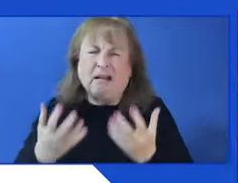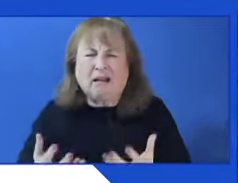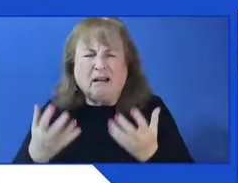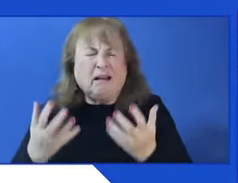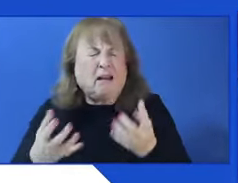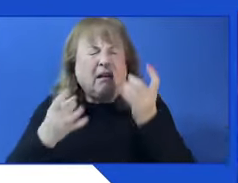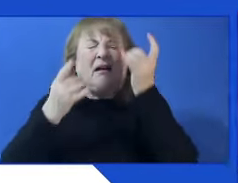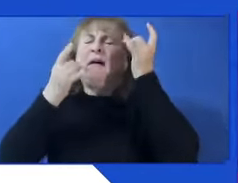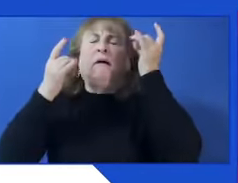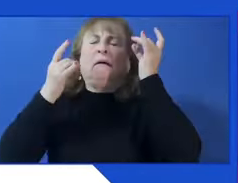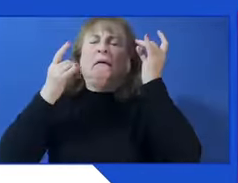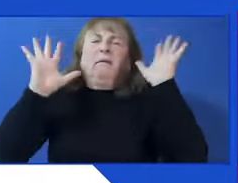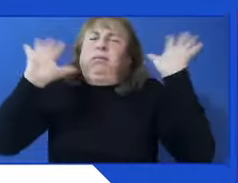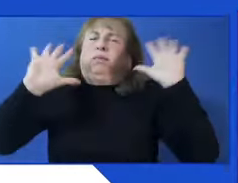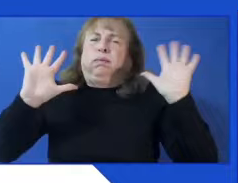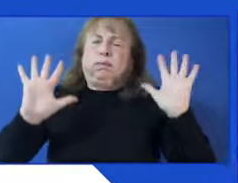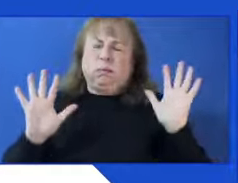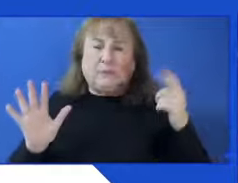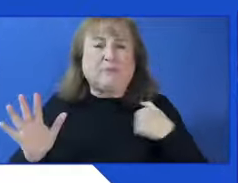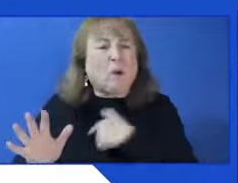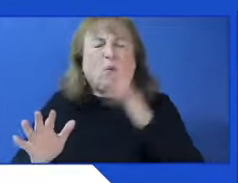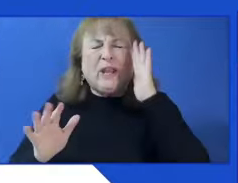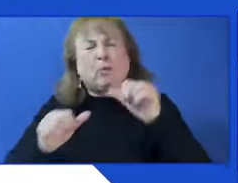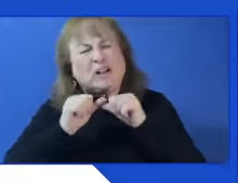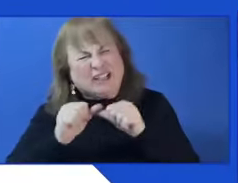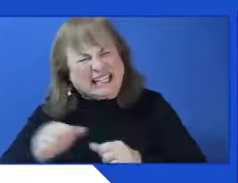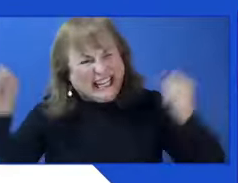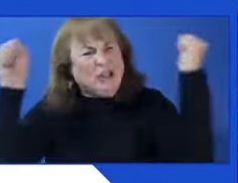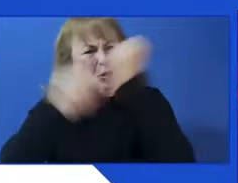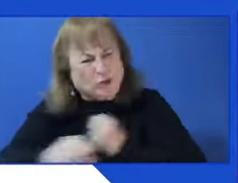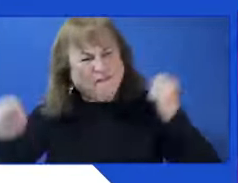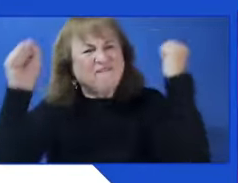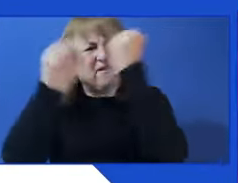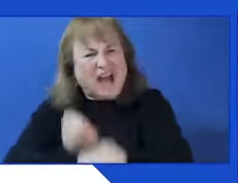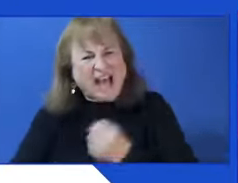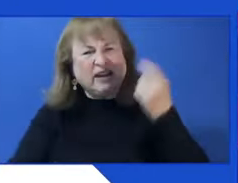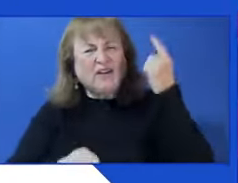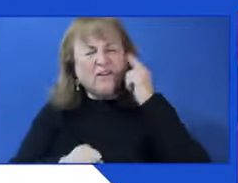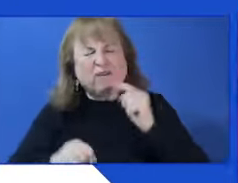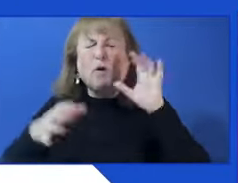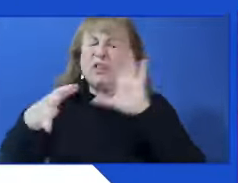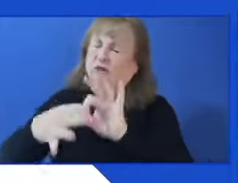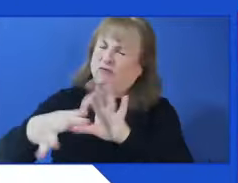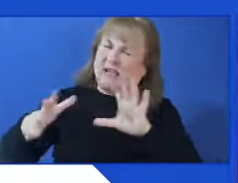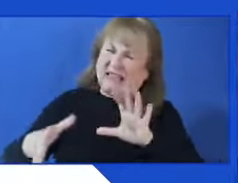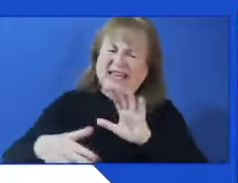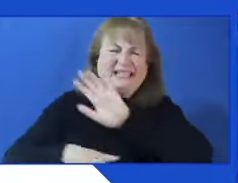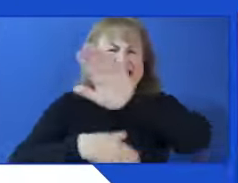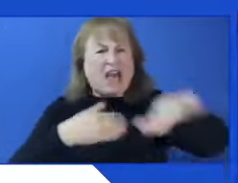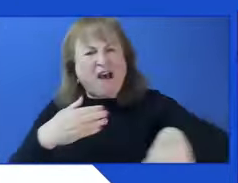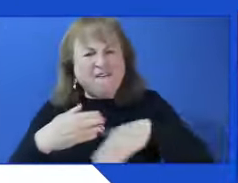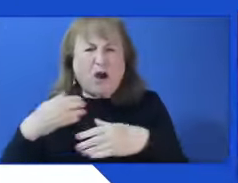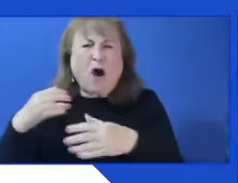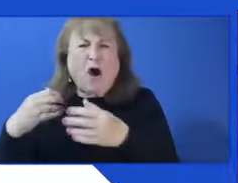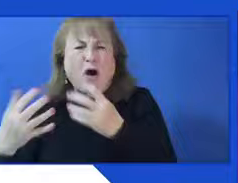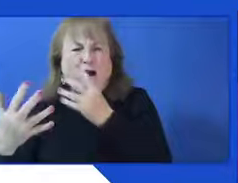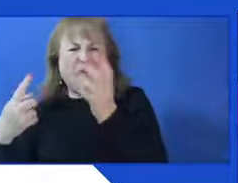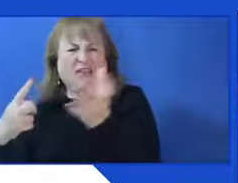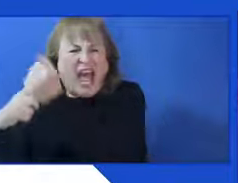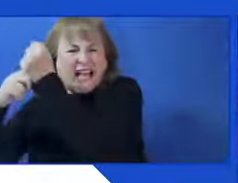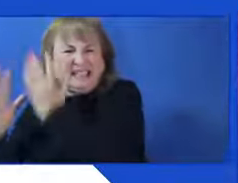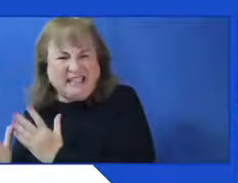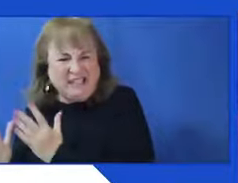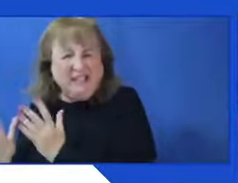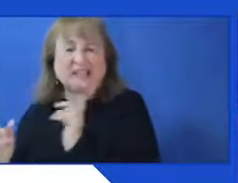horrible. We will continue fighting for the release of all hostages till